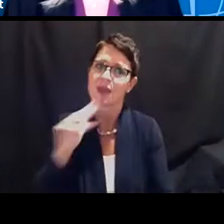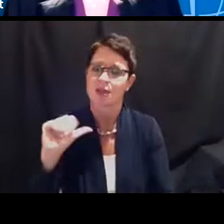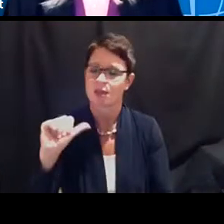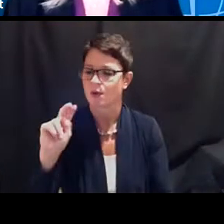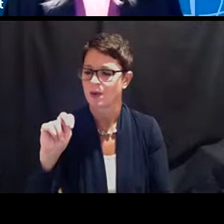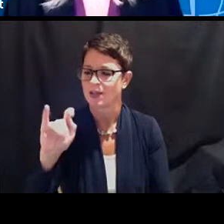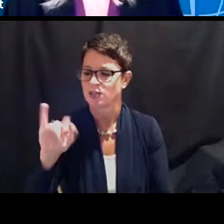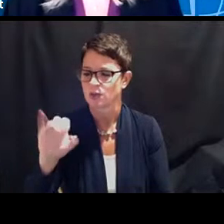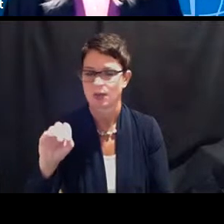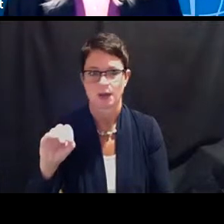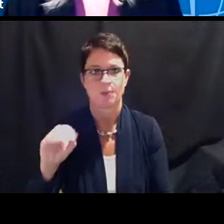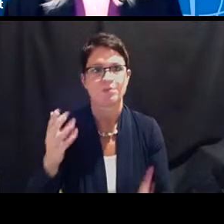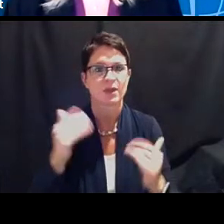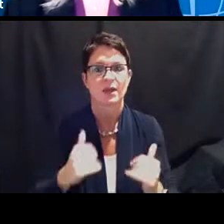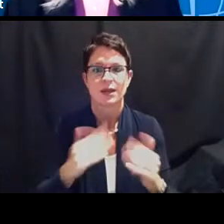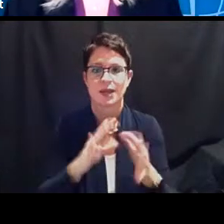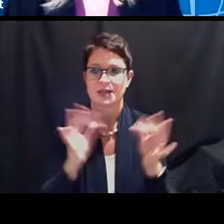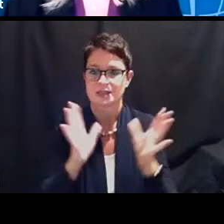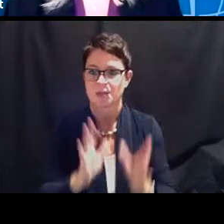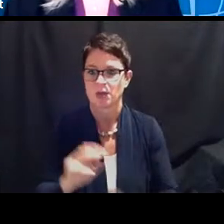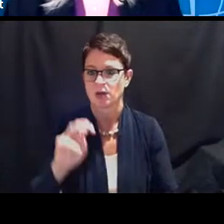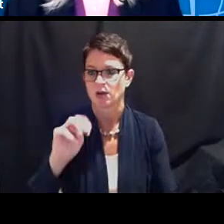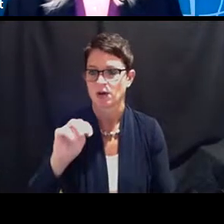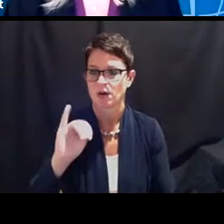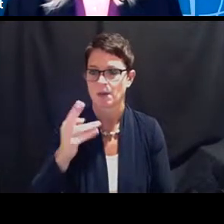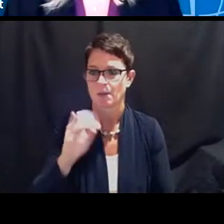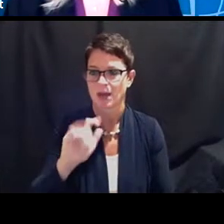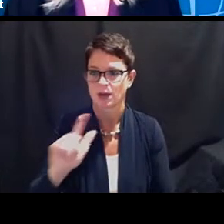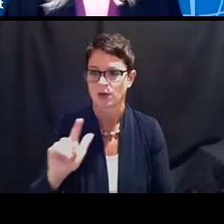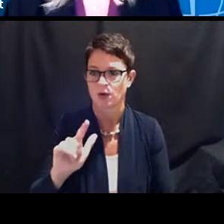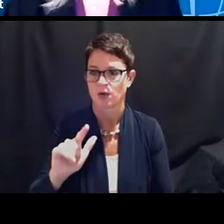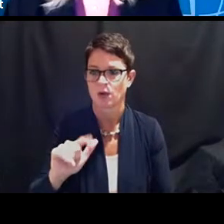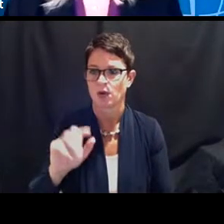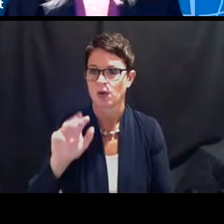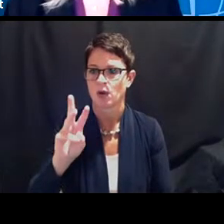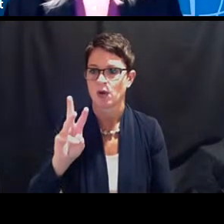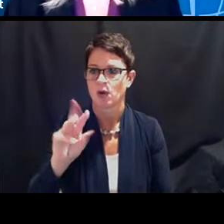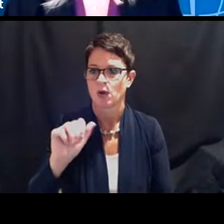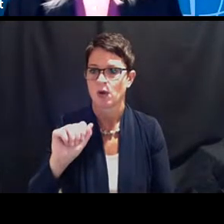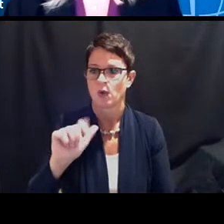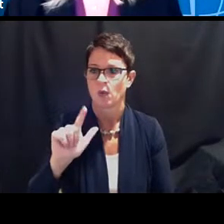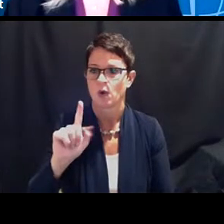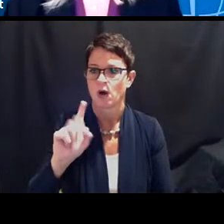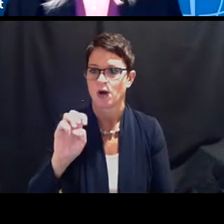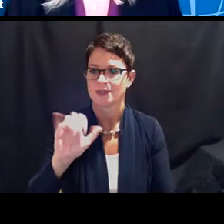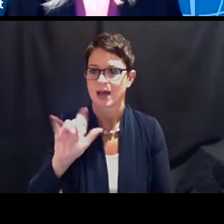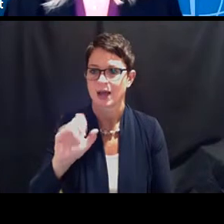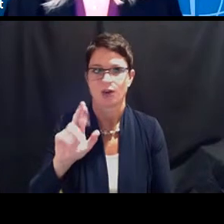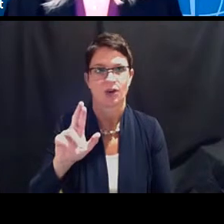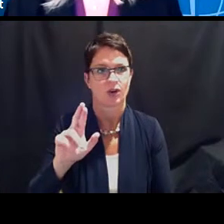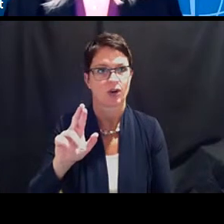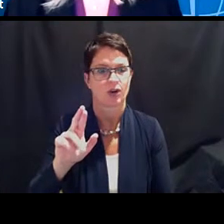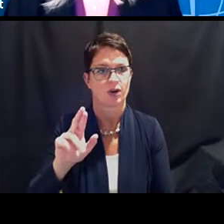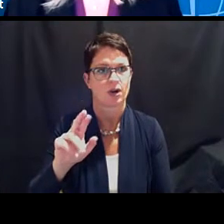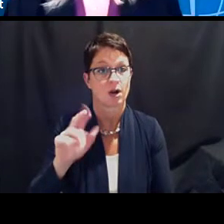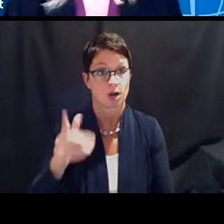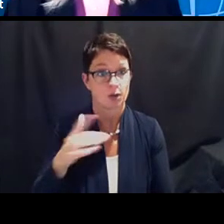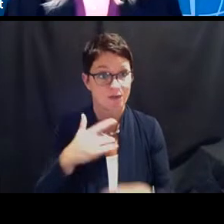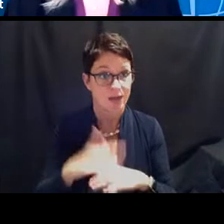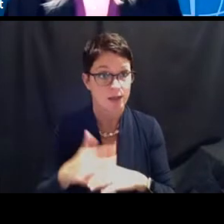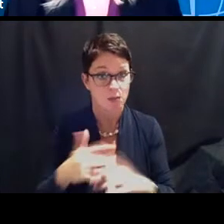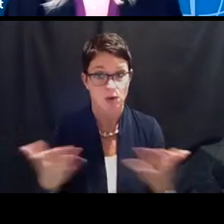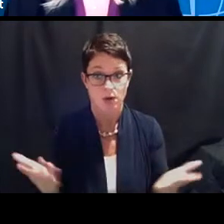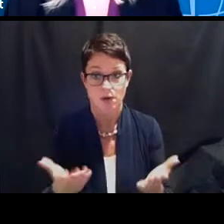The next speaker I have on my list is Michael Waldire. Michael Waldire, are you there?